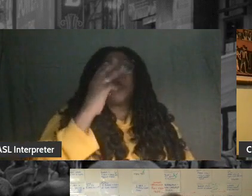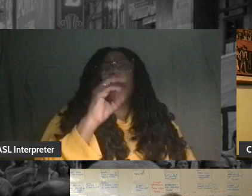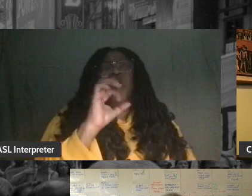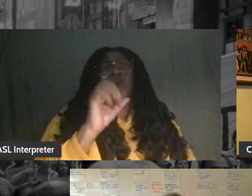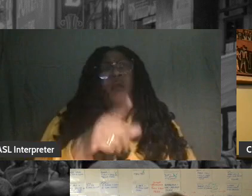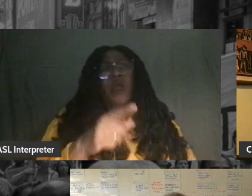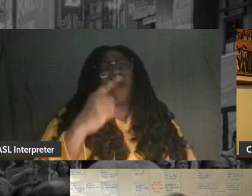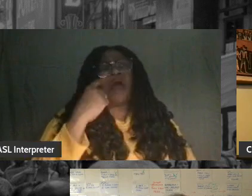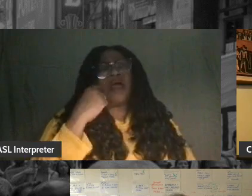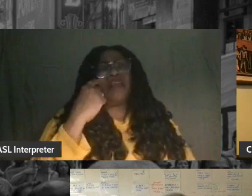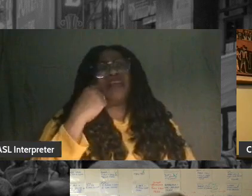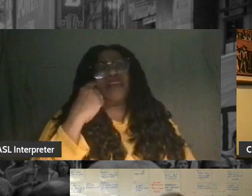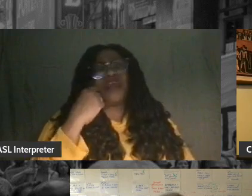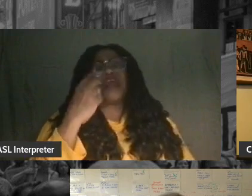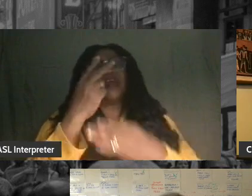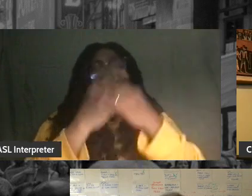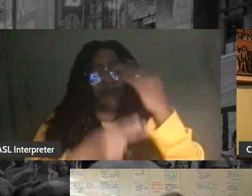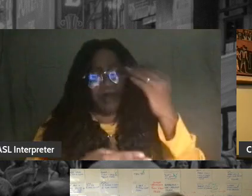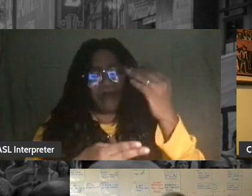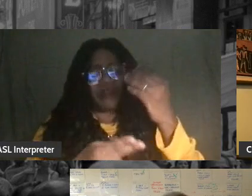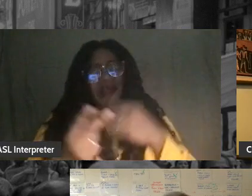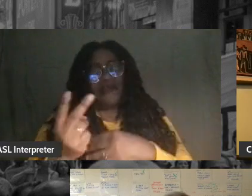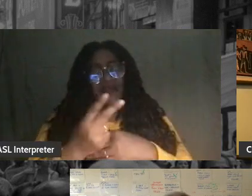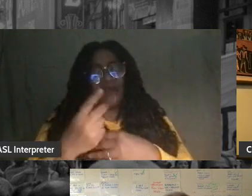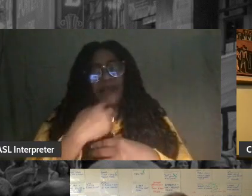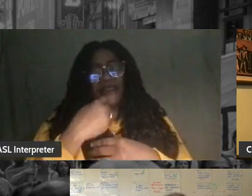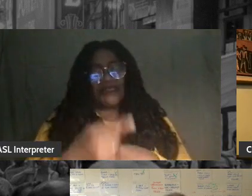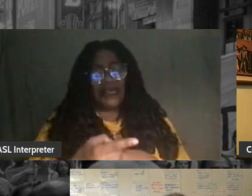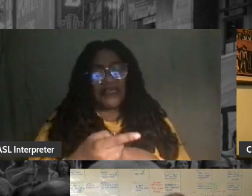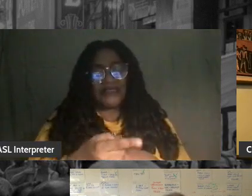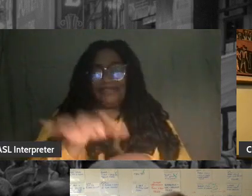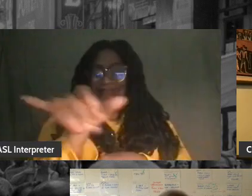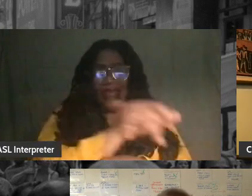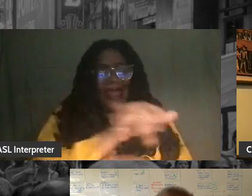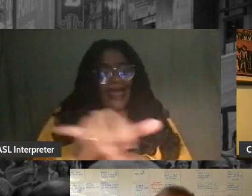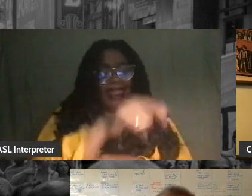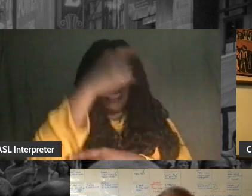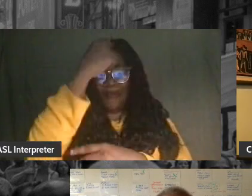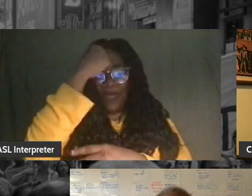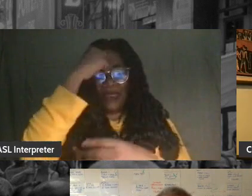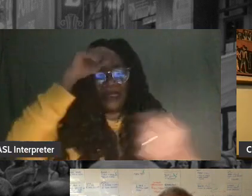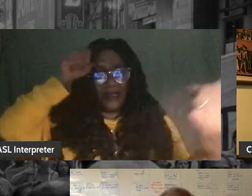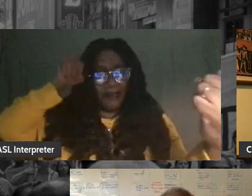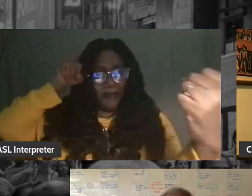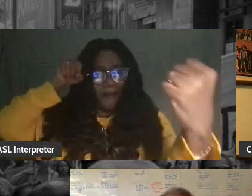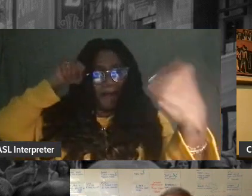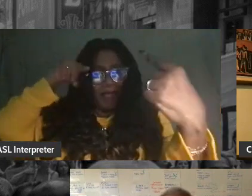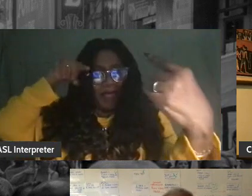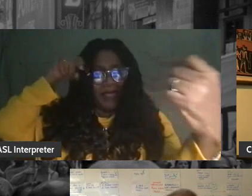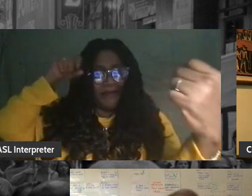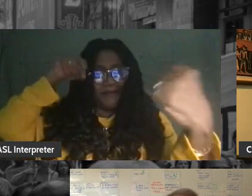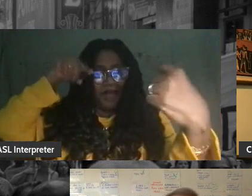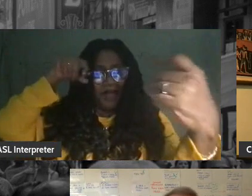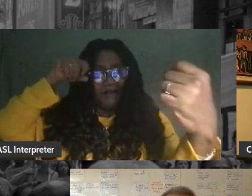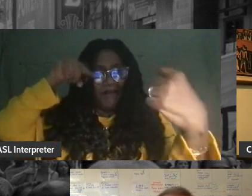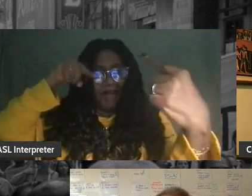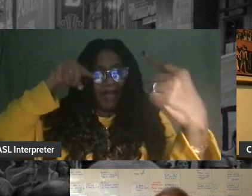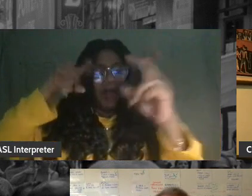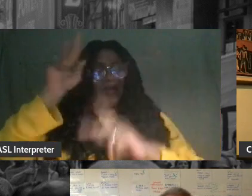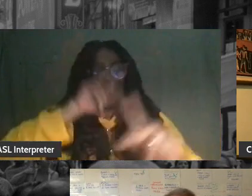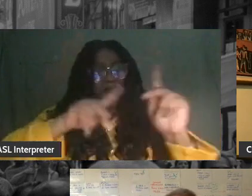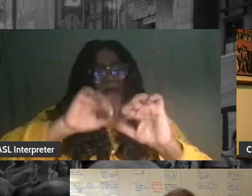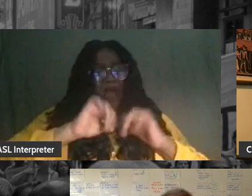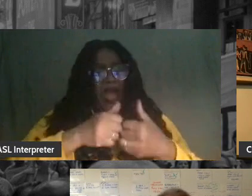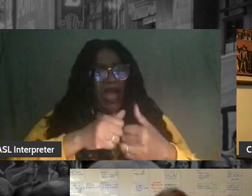both Gordon and Hannah have said in different ways, it's about finding like-minded people to work with. And how do you find those